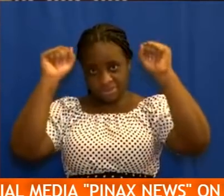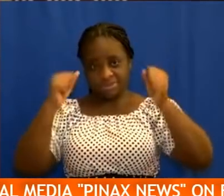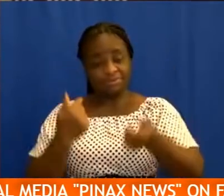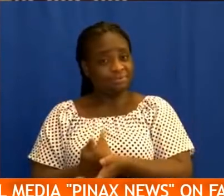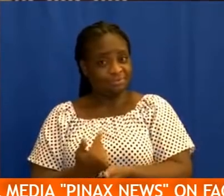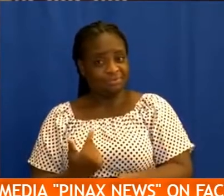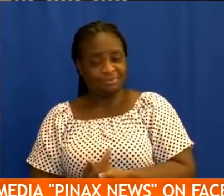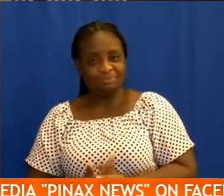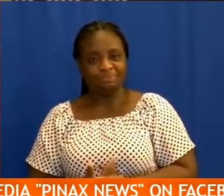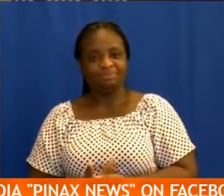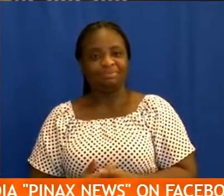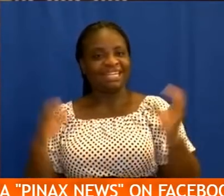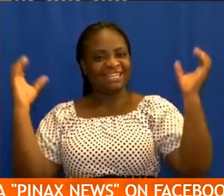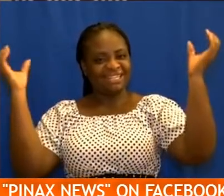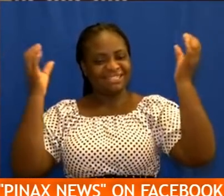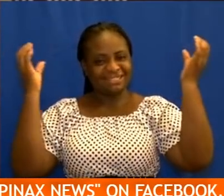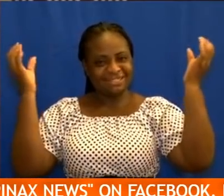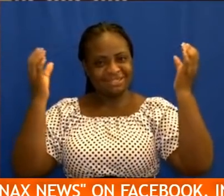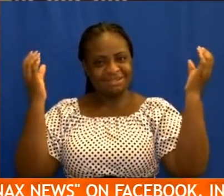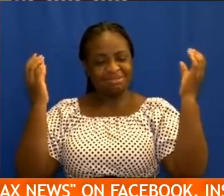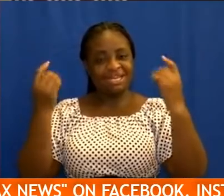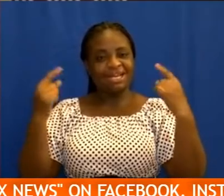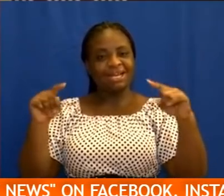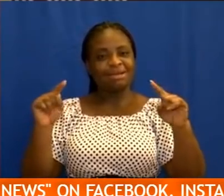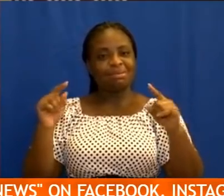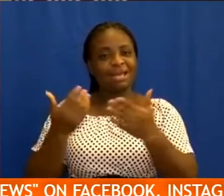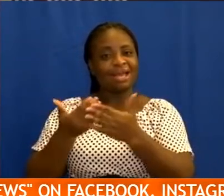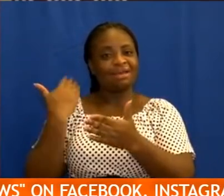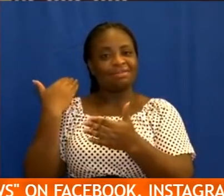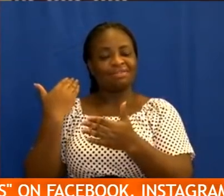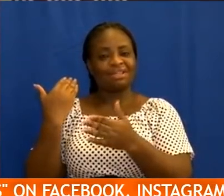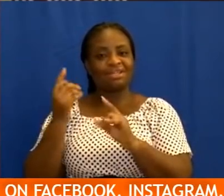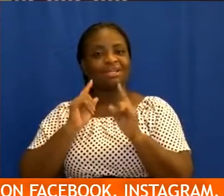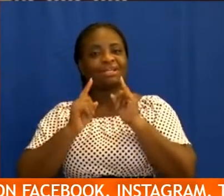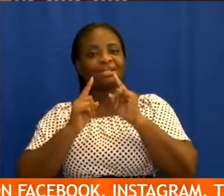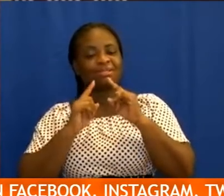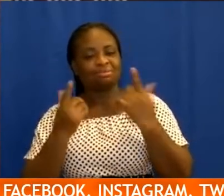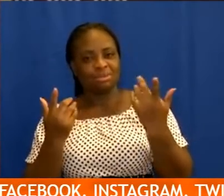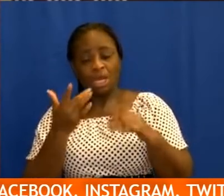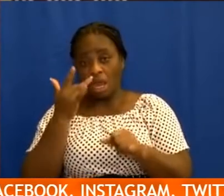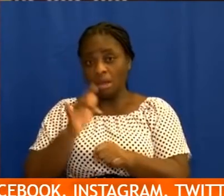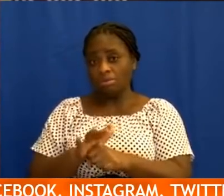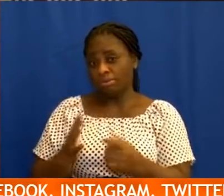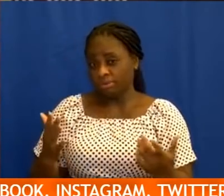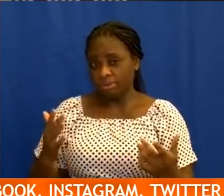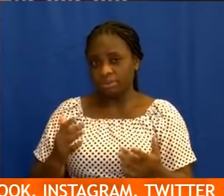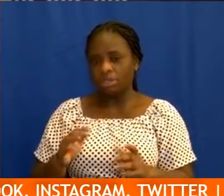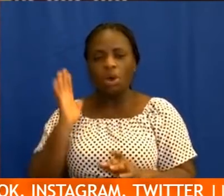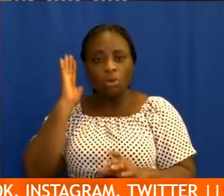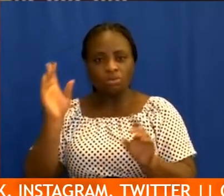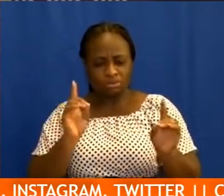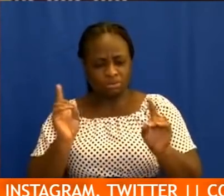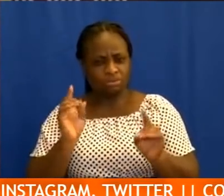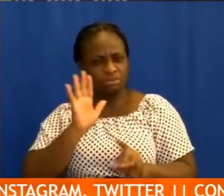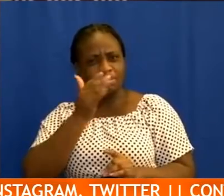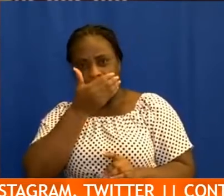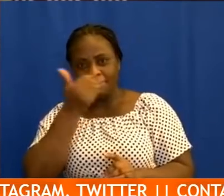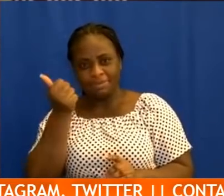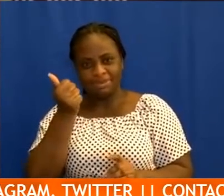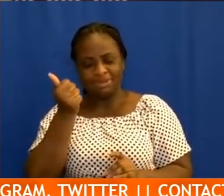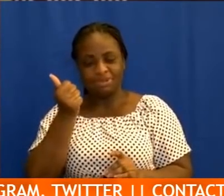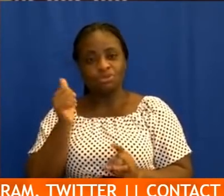and Akuffo Addo address our ma just some few minutes ago, no. Looking at things, Ghana could be heading into a second lockdown. I'm